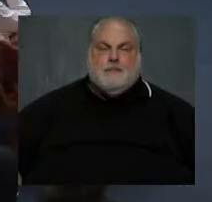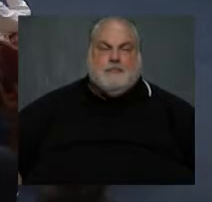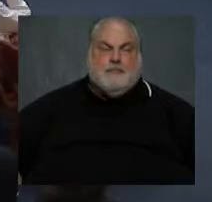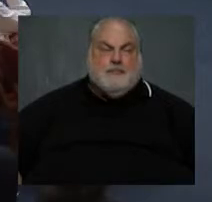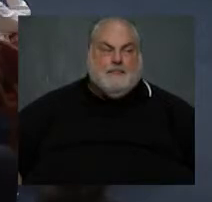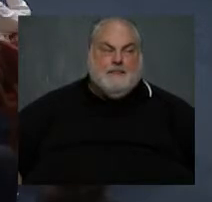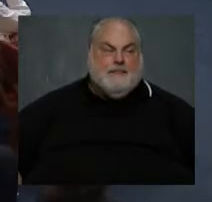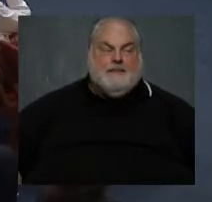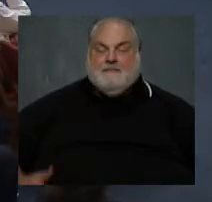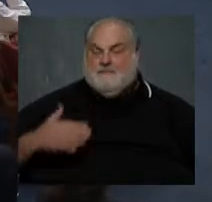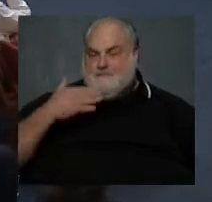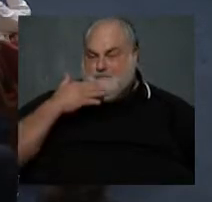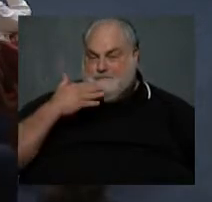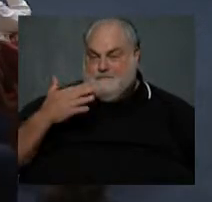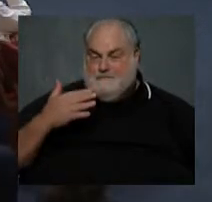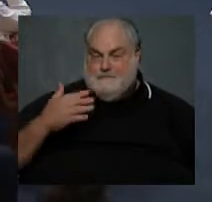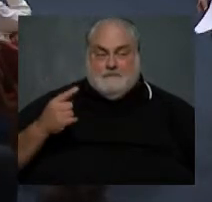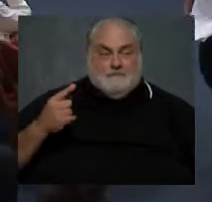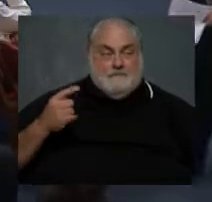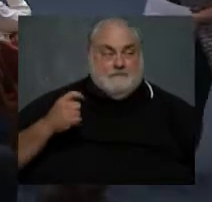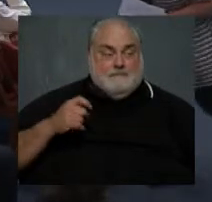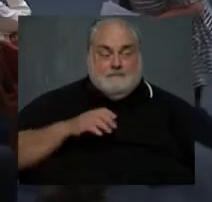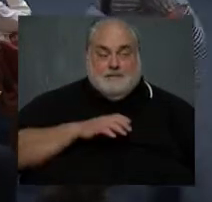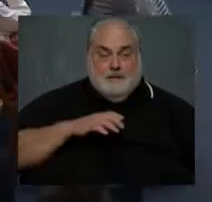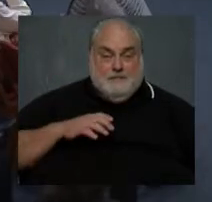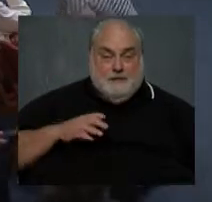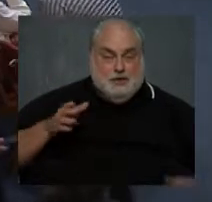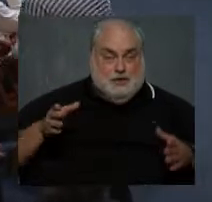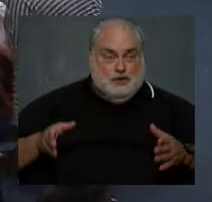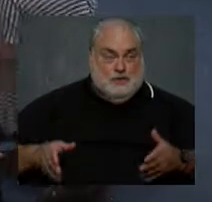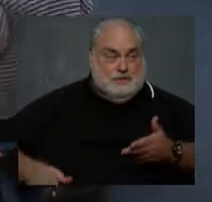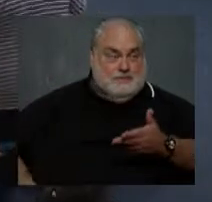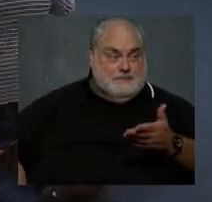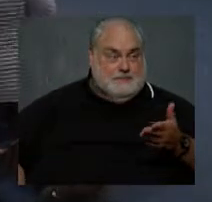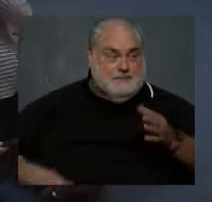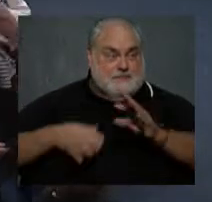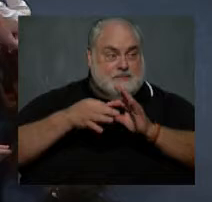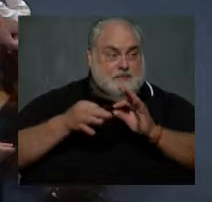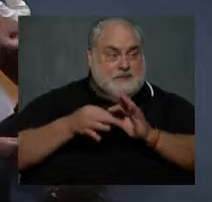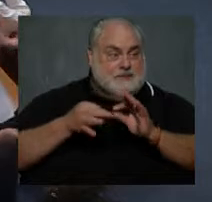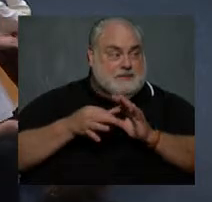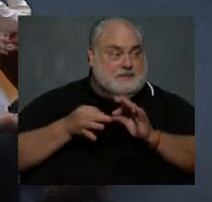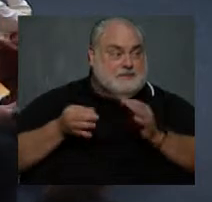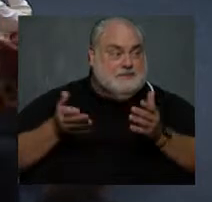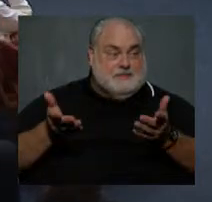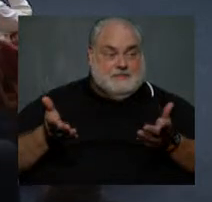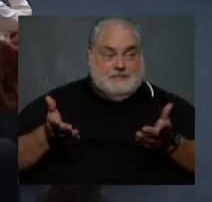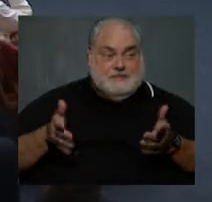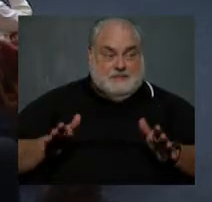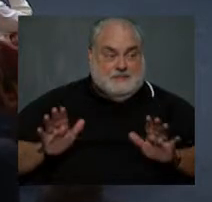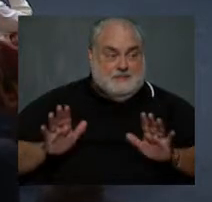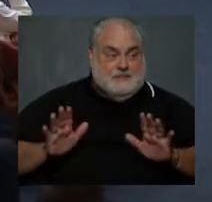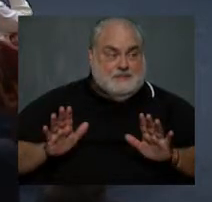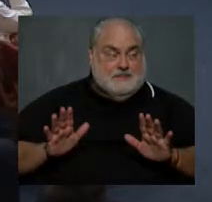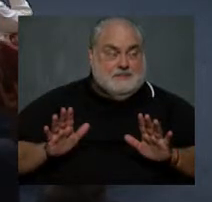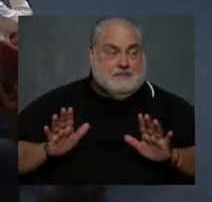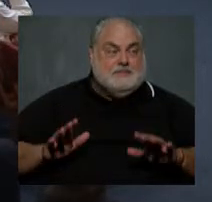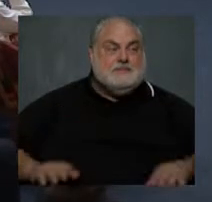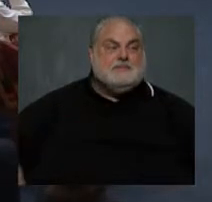Okay, thank you. Any questions, commissioners? Comments?